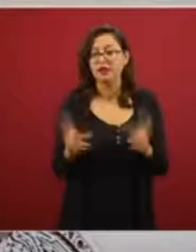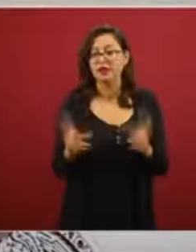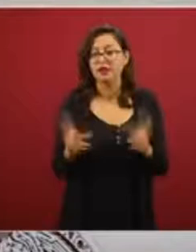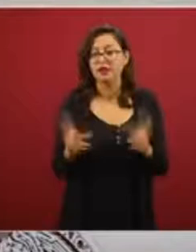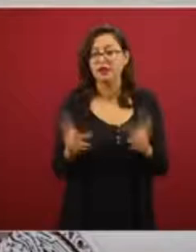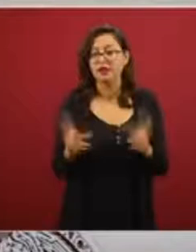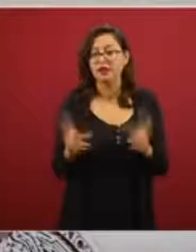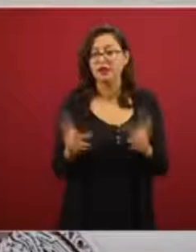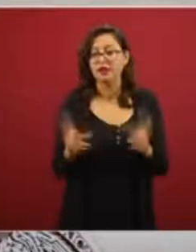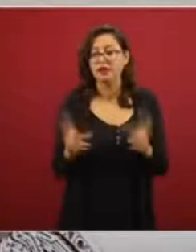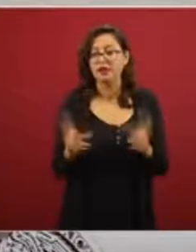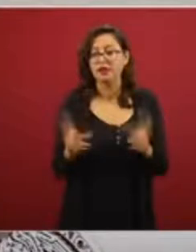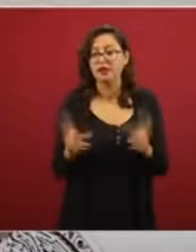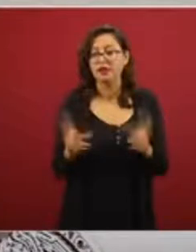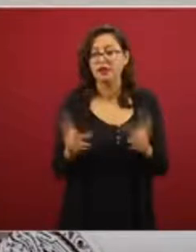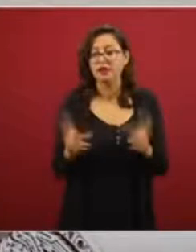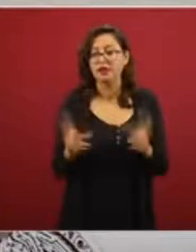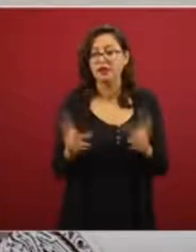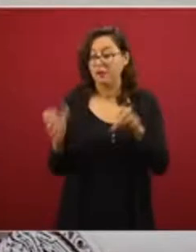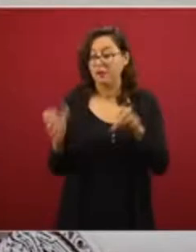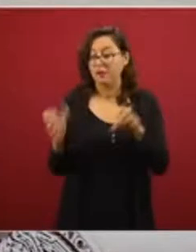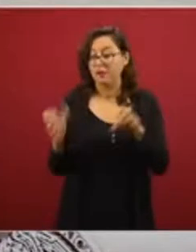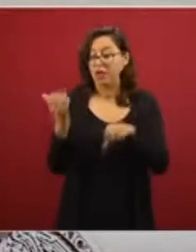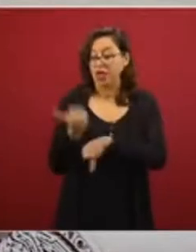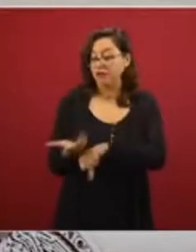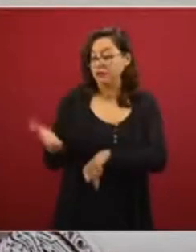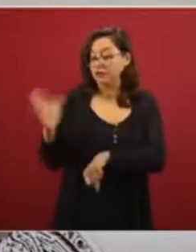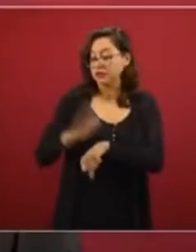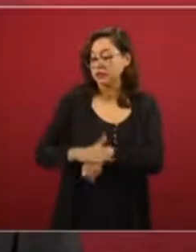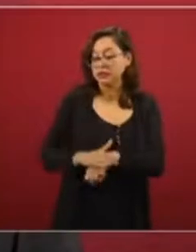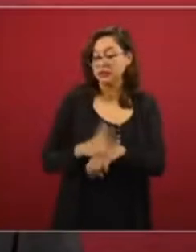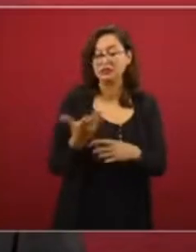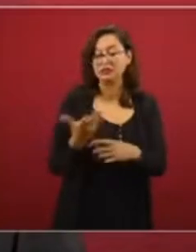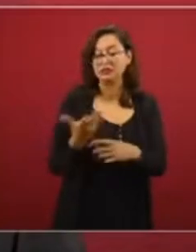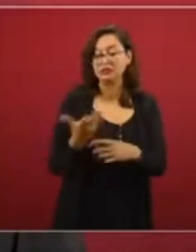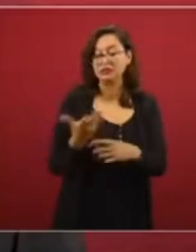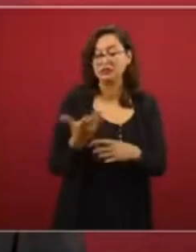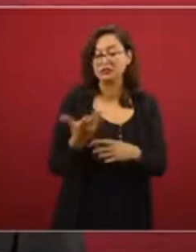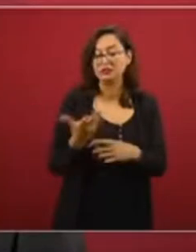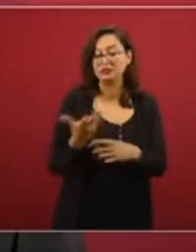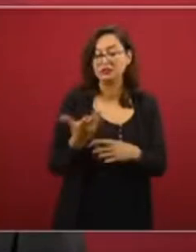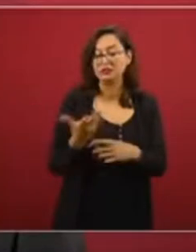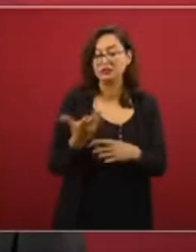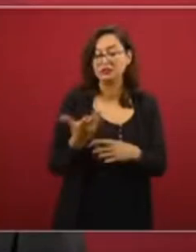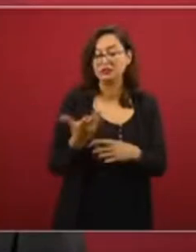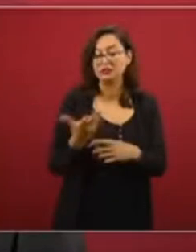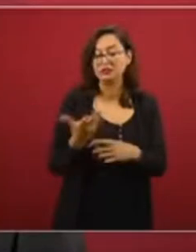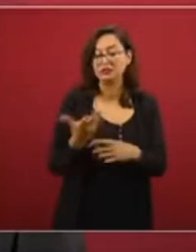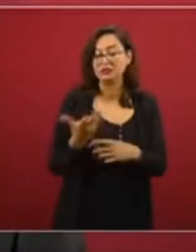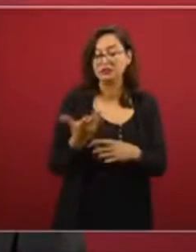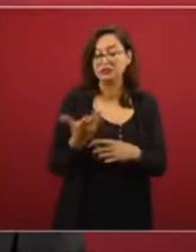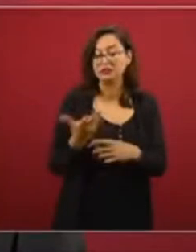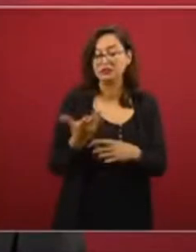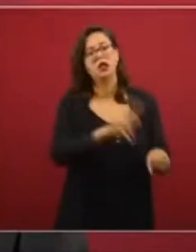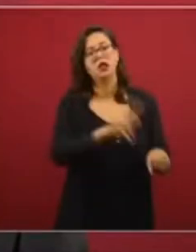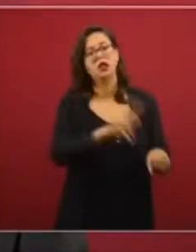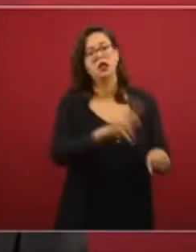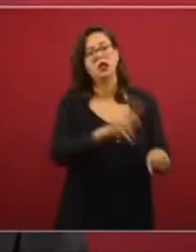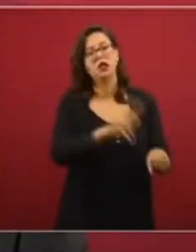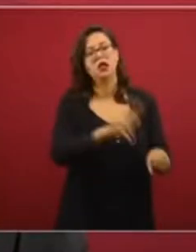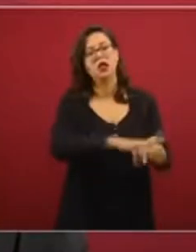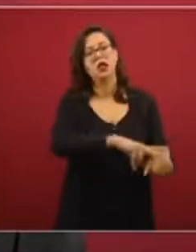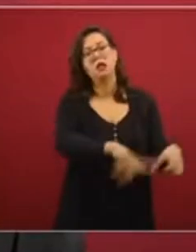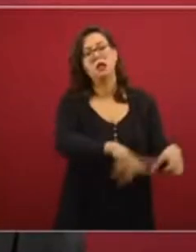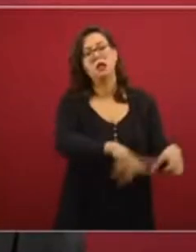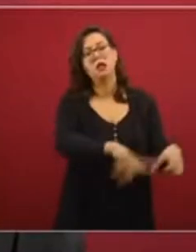with administrative goals de tener hospitales ociosos to have empty hospitals sino todo